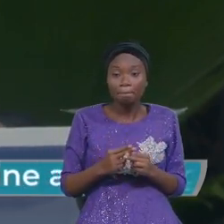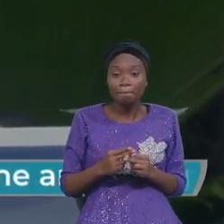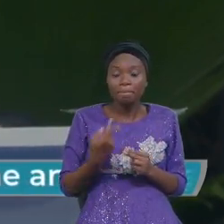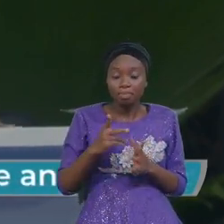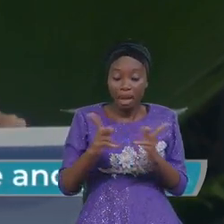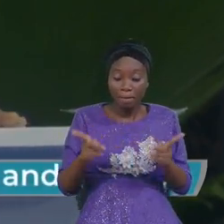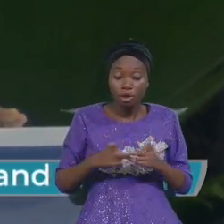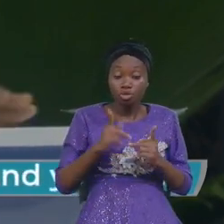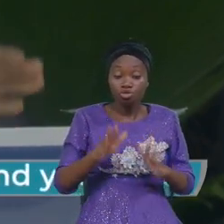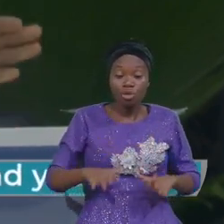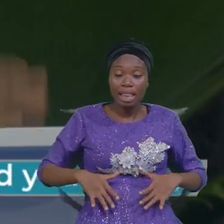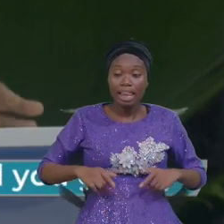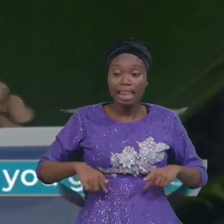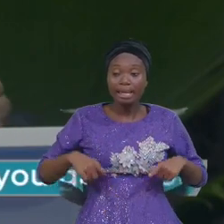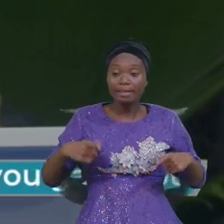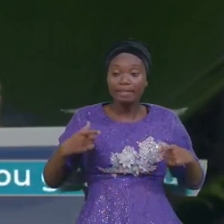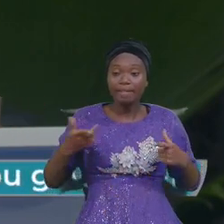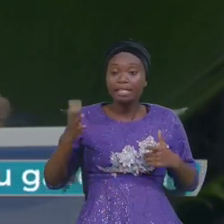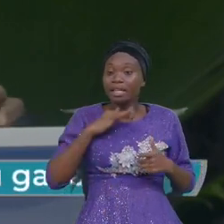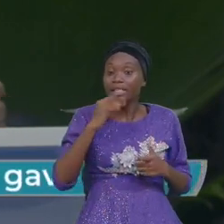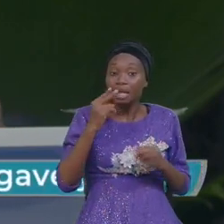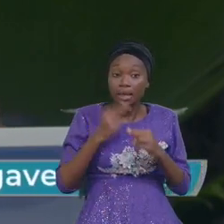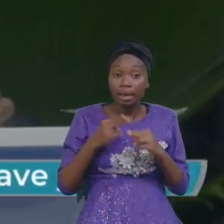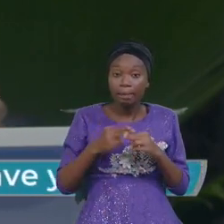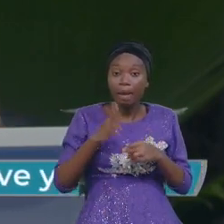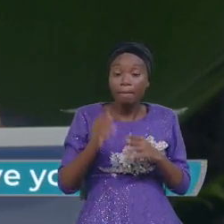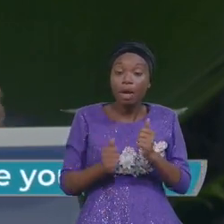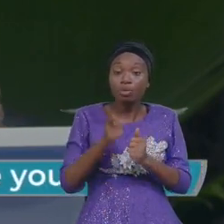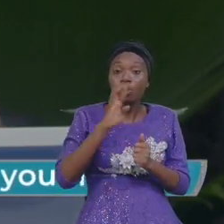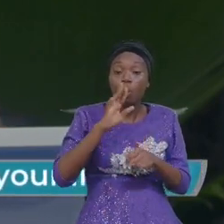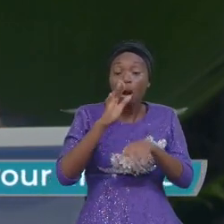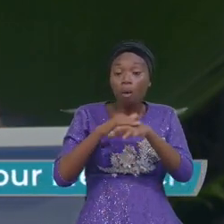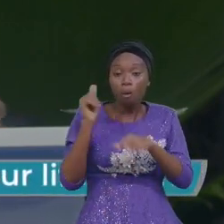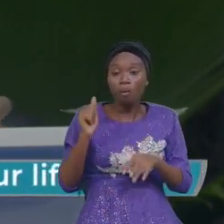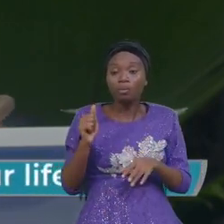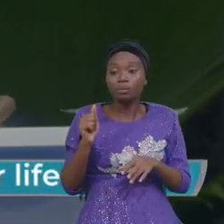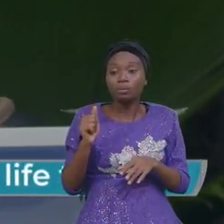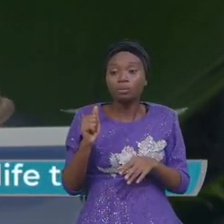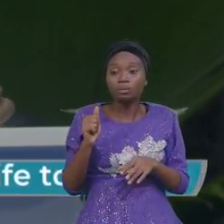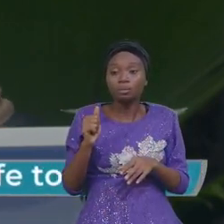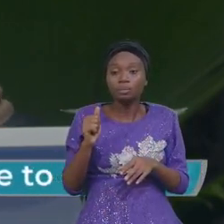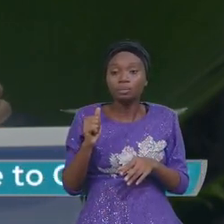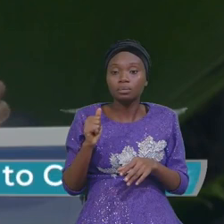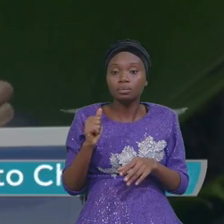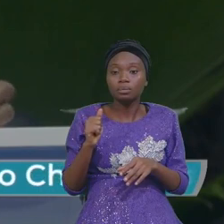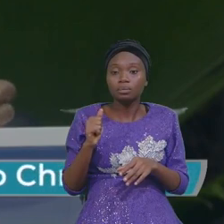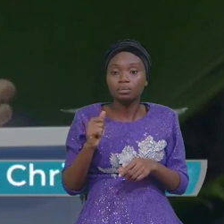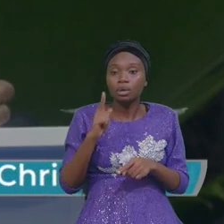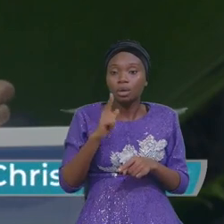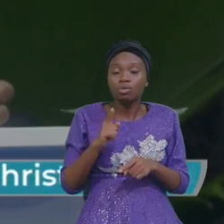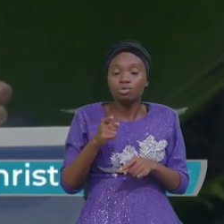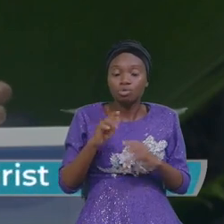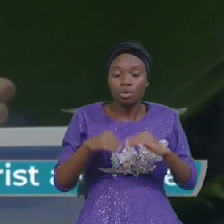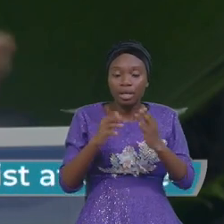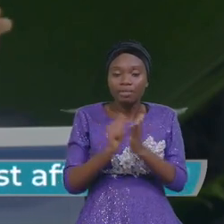live. There is a name by which you are called. You can also give that name, and